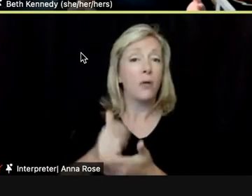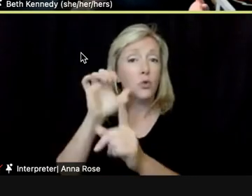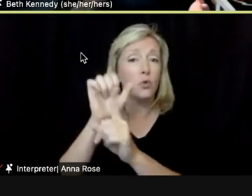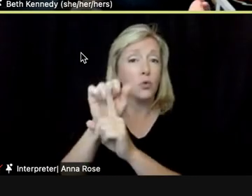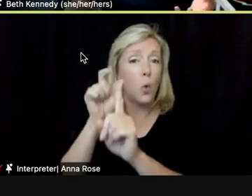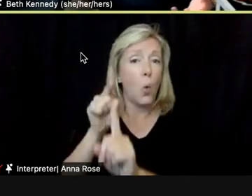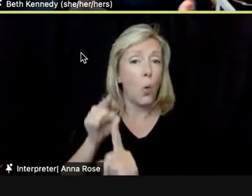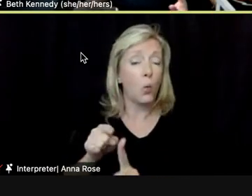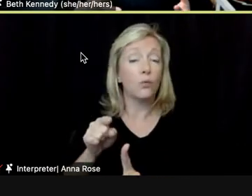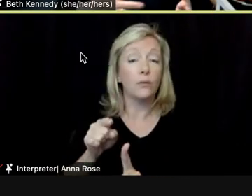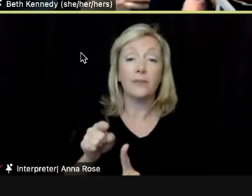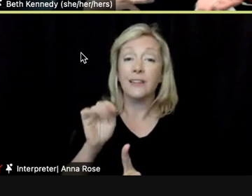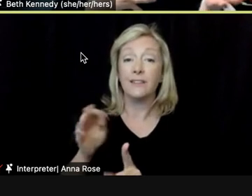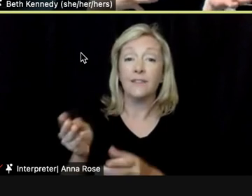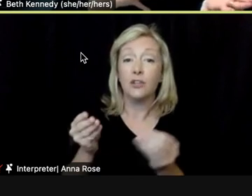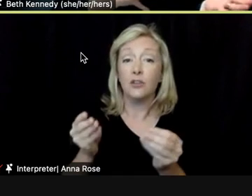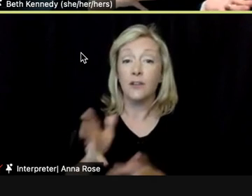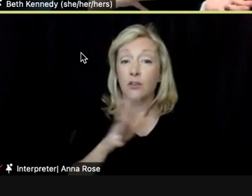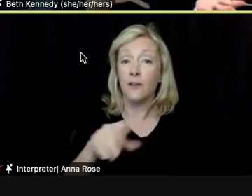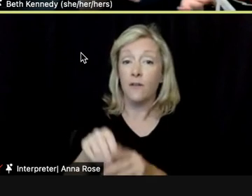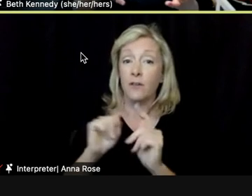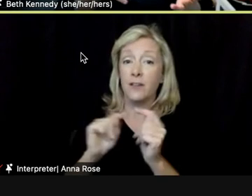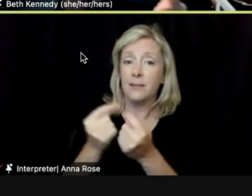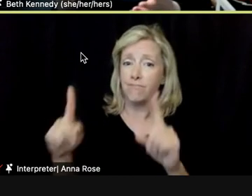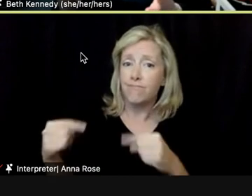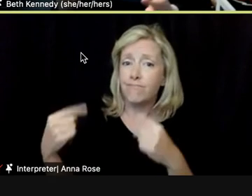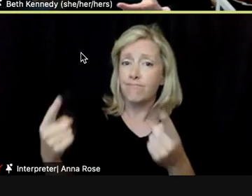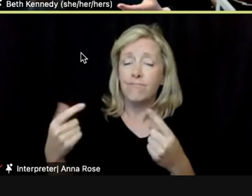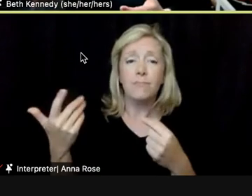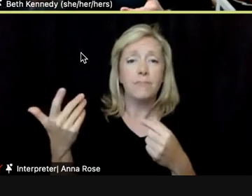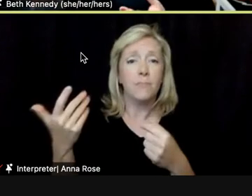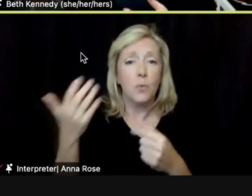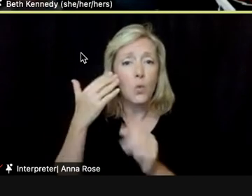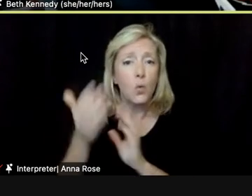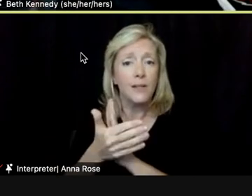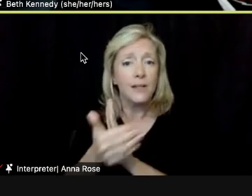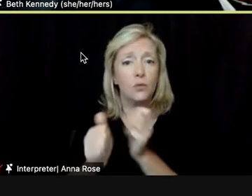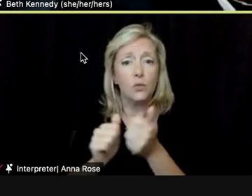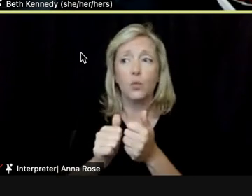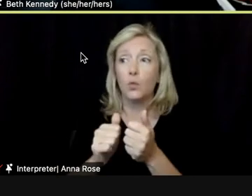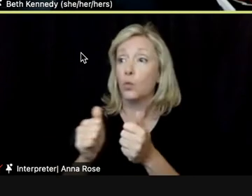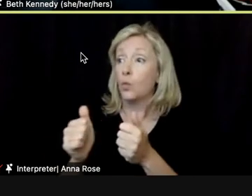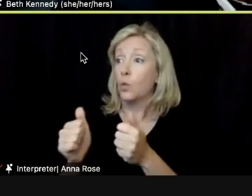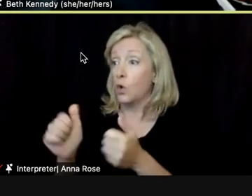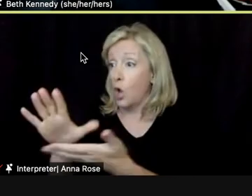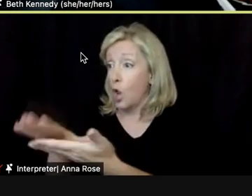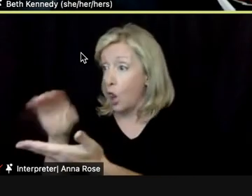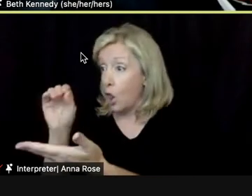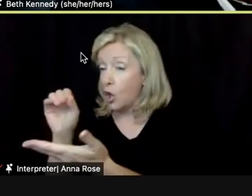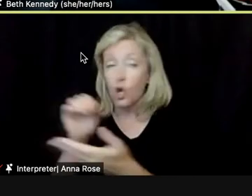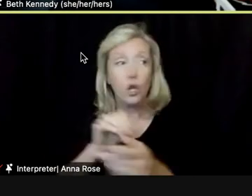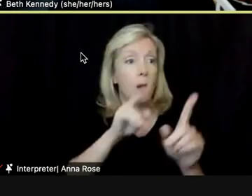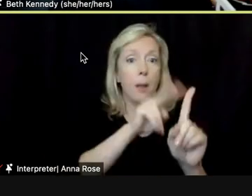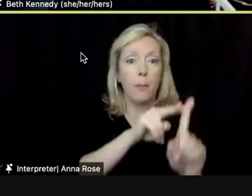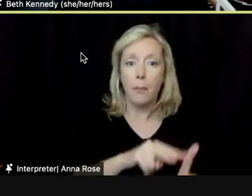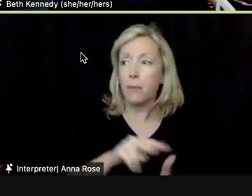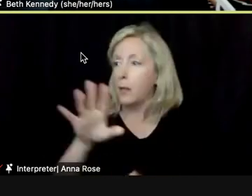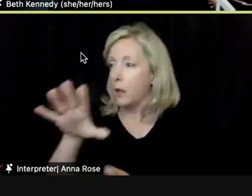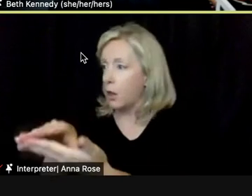a part of the team and a part of the dialogue and has the skills to constantly implement that throughout the day.